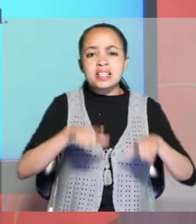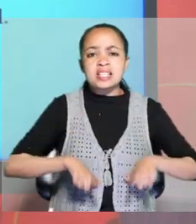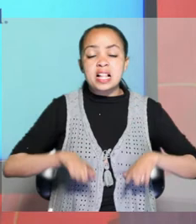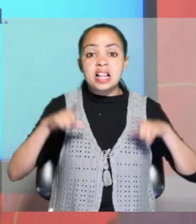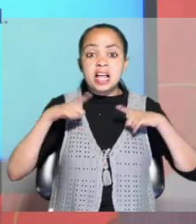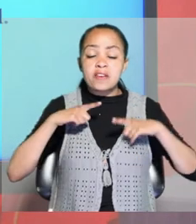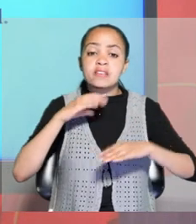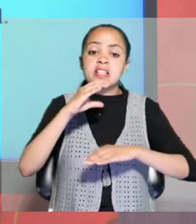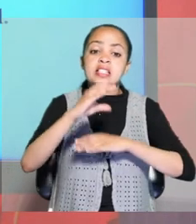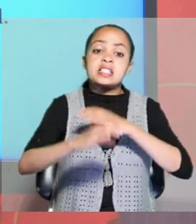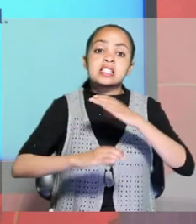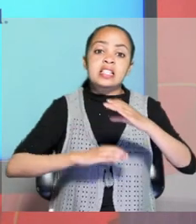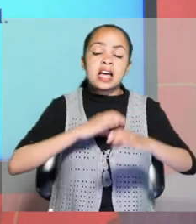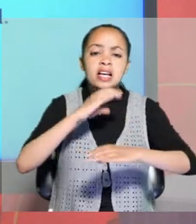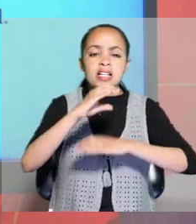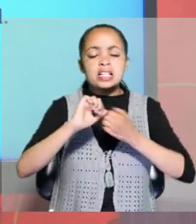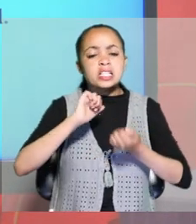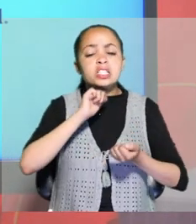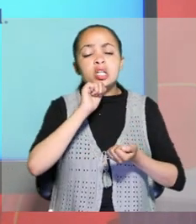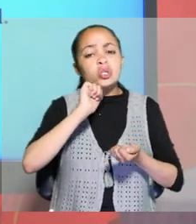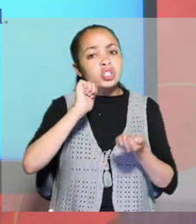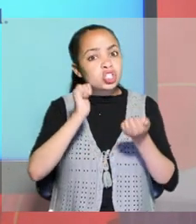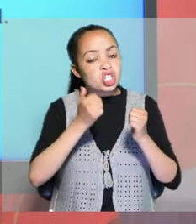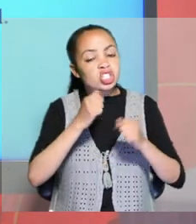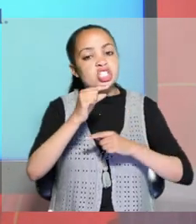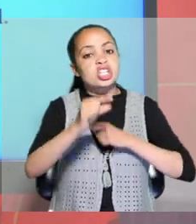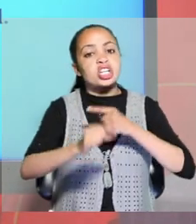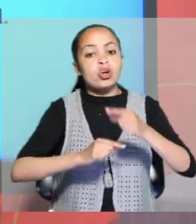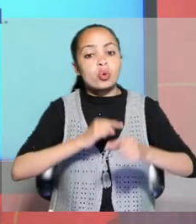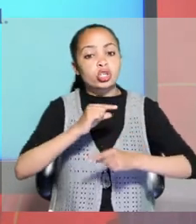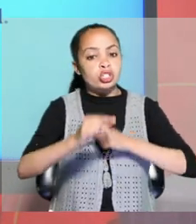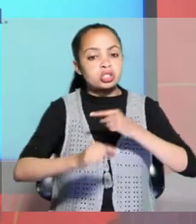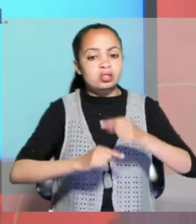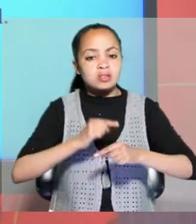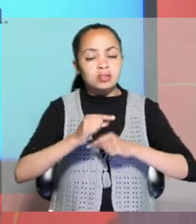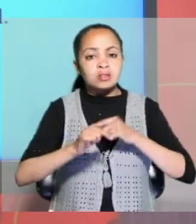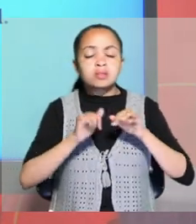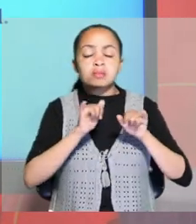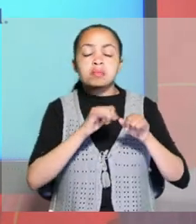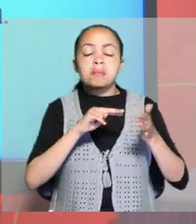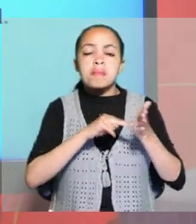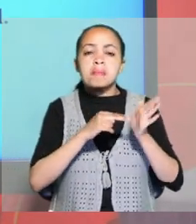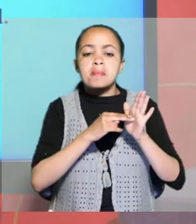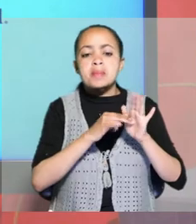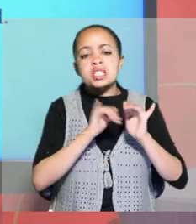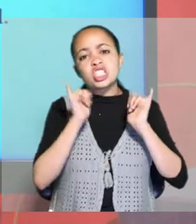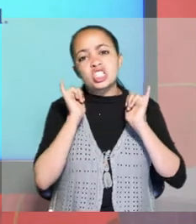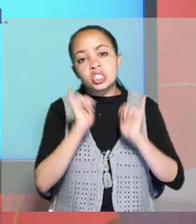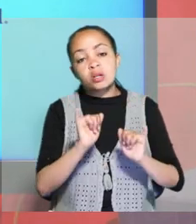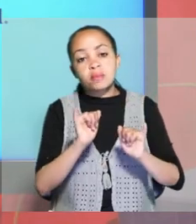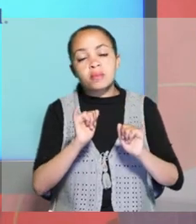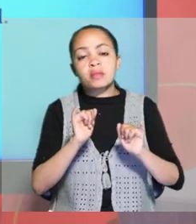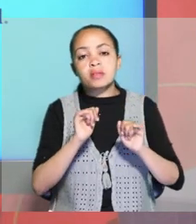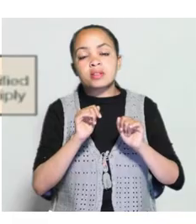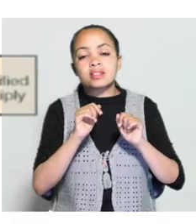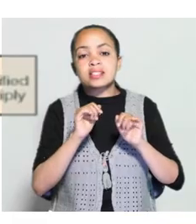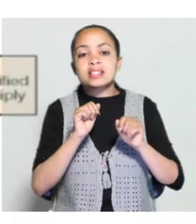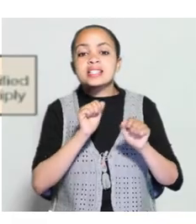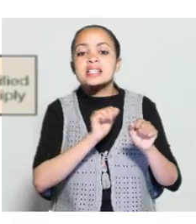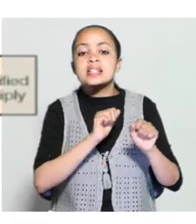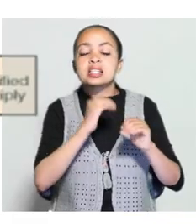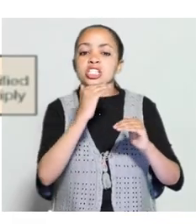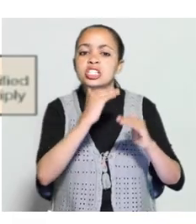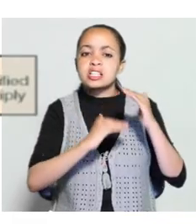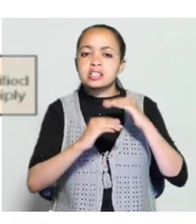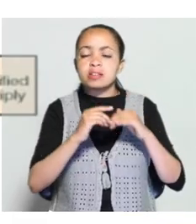is alteration generation, or said to be dormancy stage, latent stage we call.